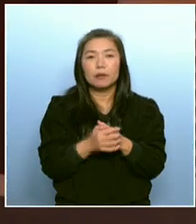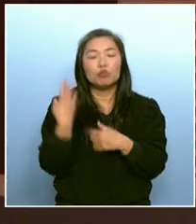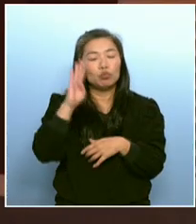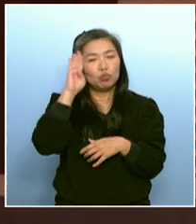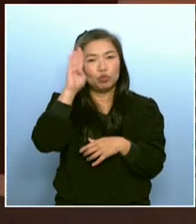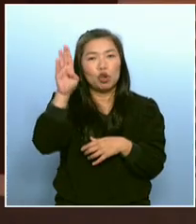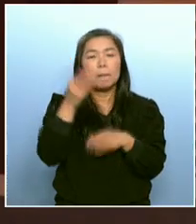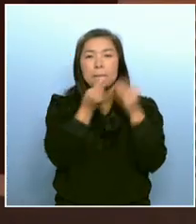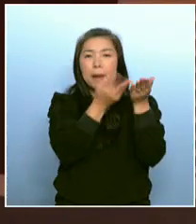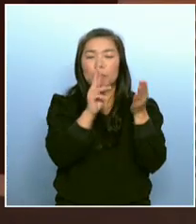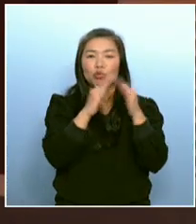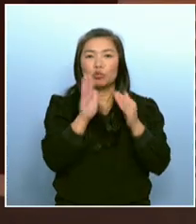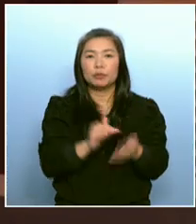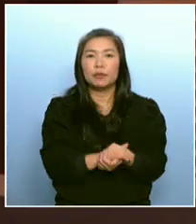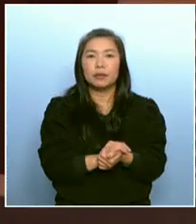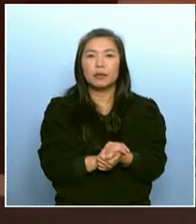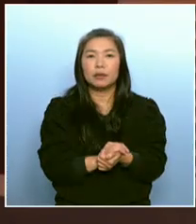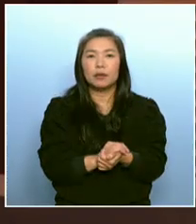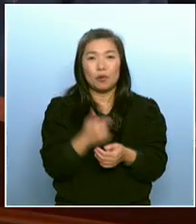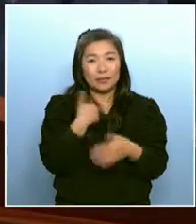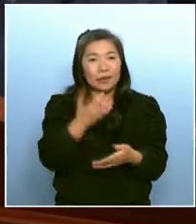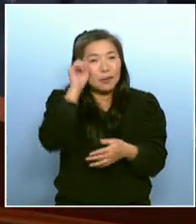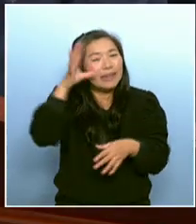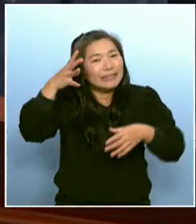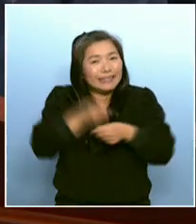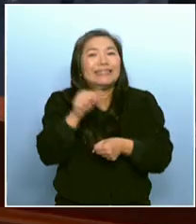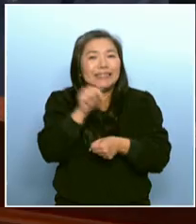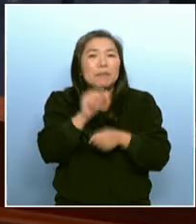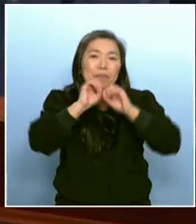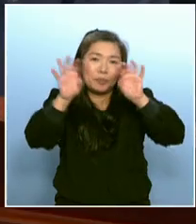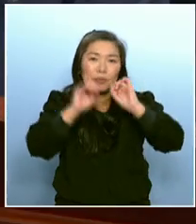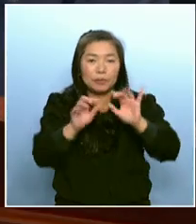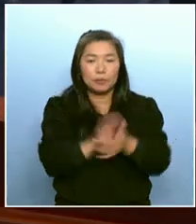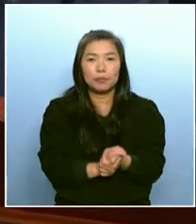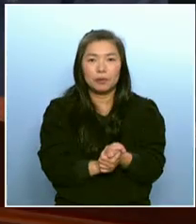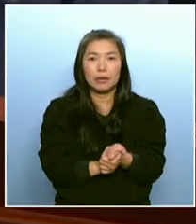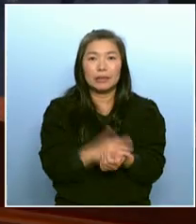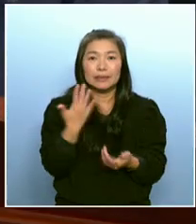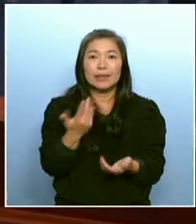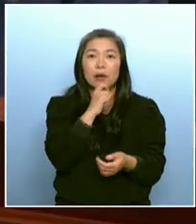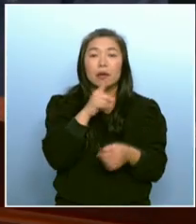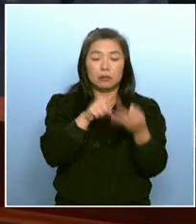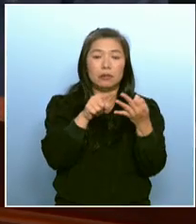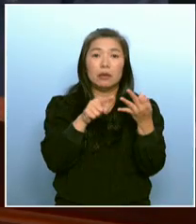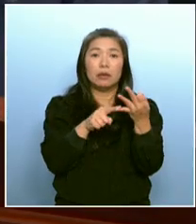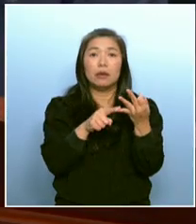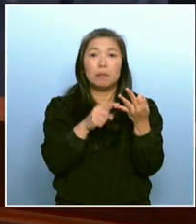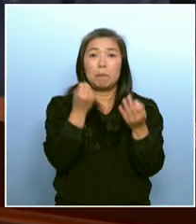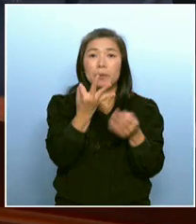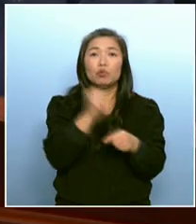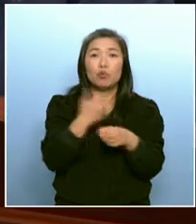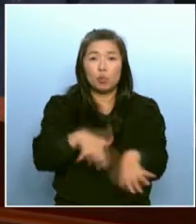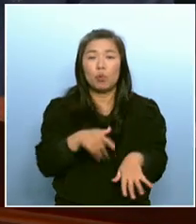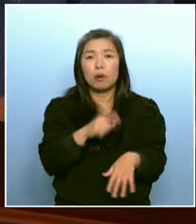interested in the details of the report. Perhaps we could provide the report to the Secretariat. I'm looking for a